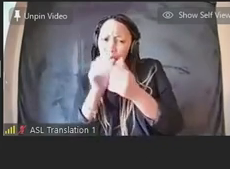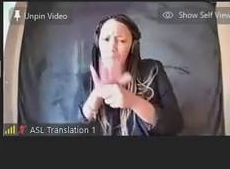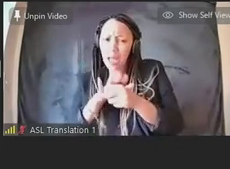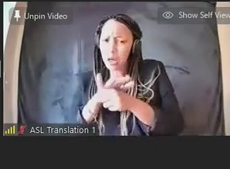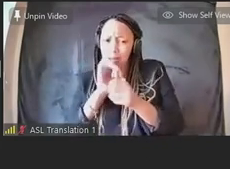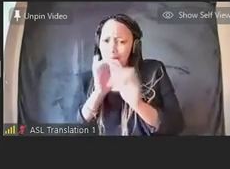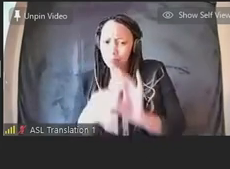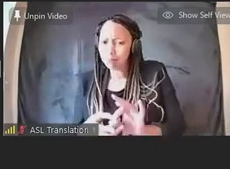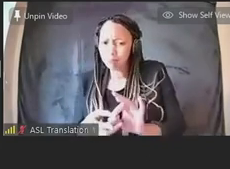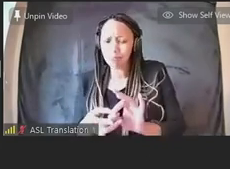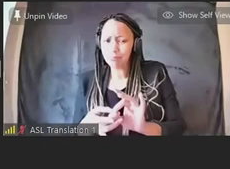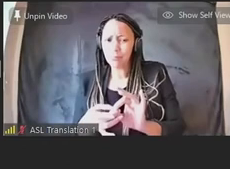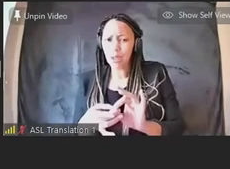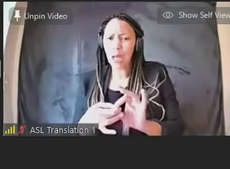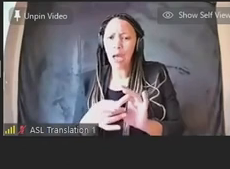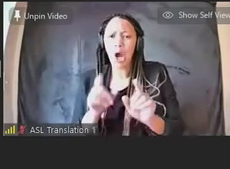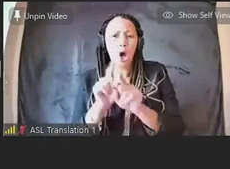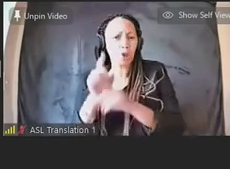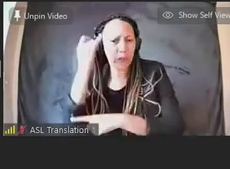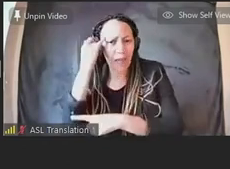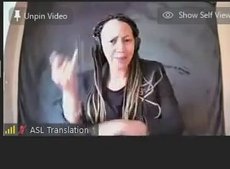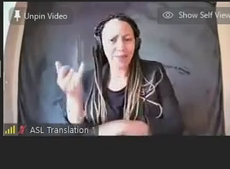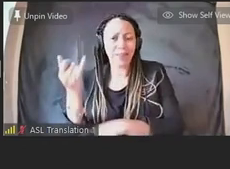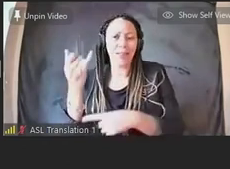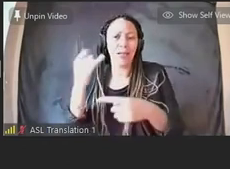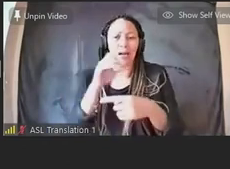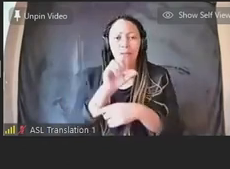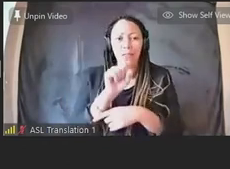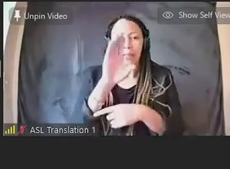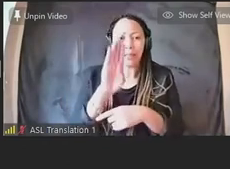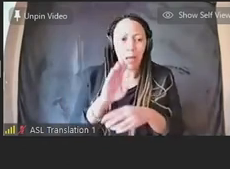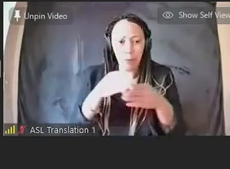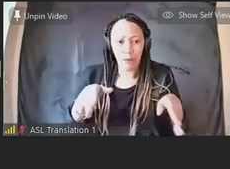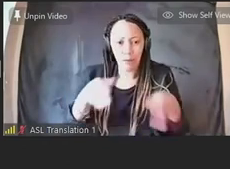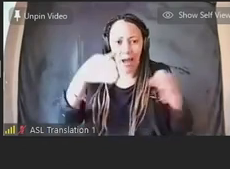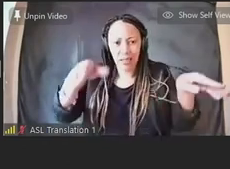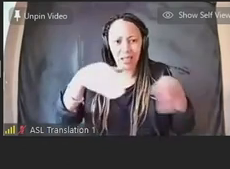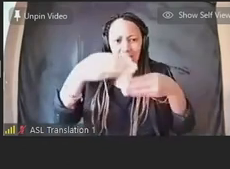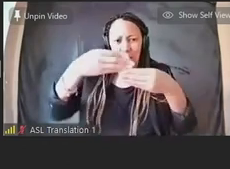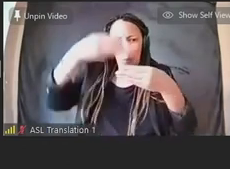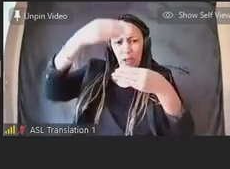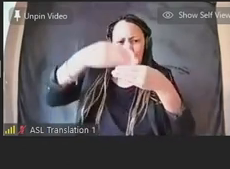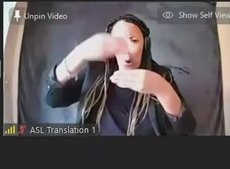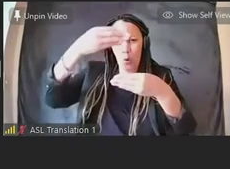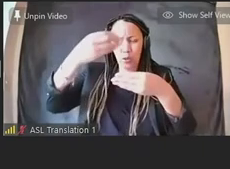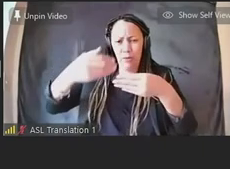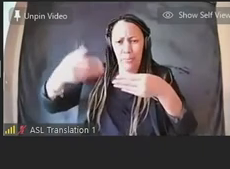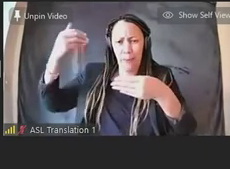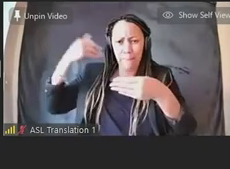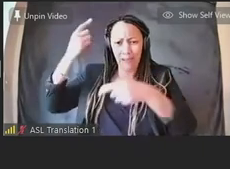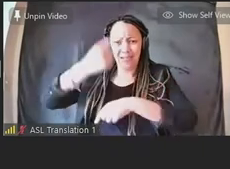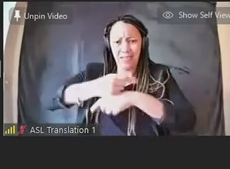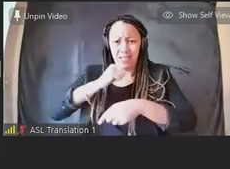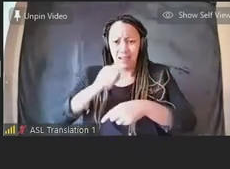relation to the structure, and the idea of subdividing windows back to the days when you did not have